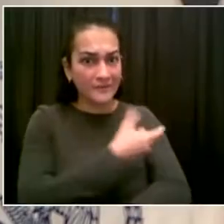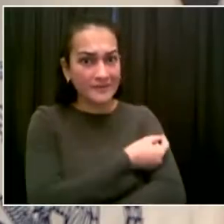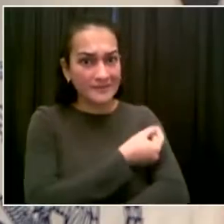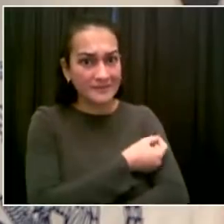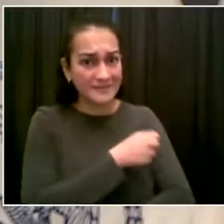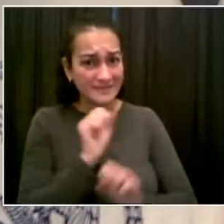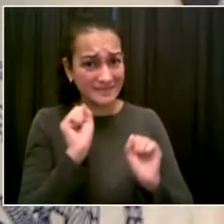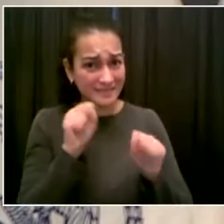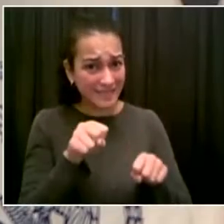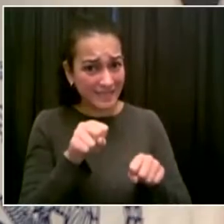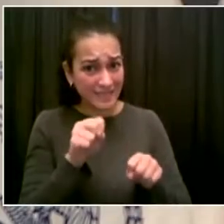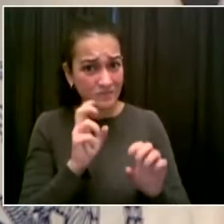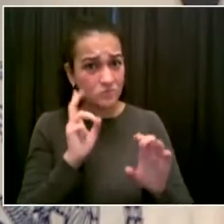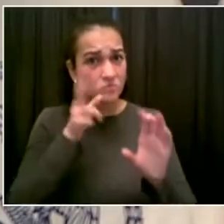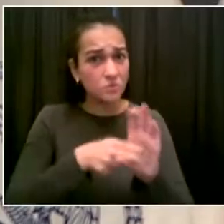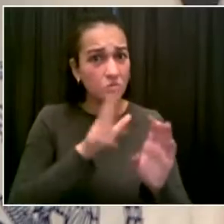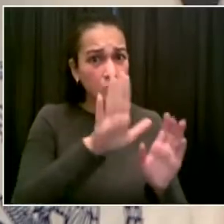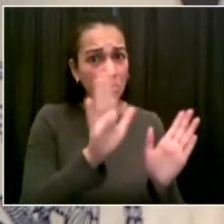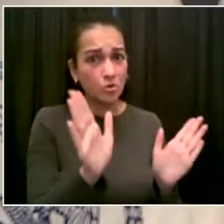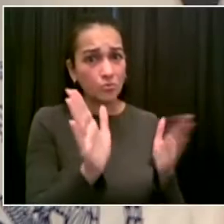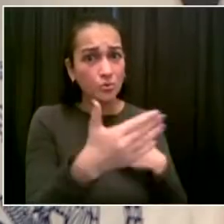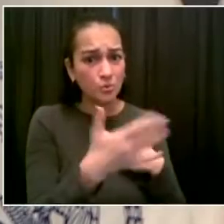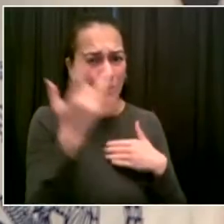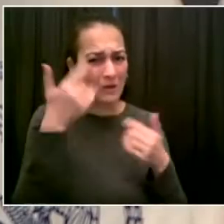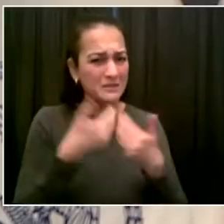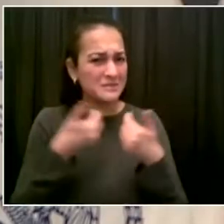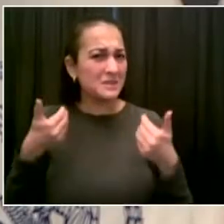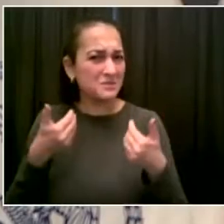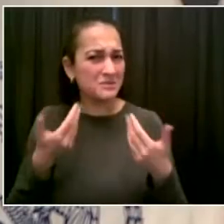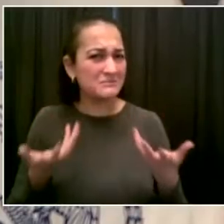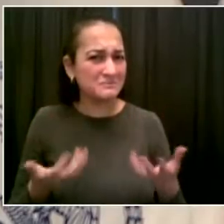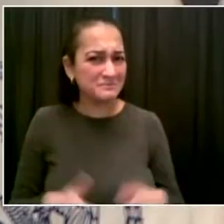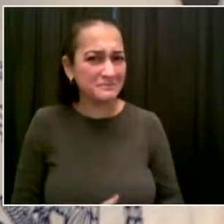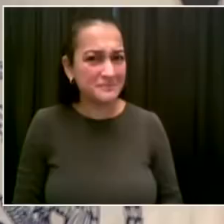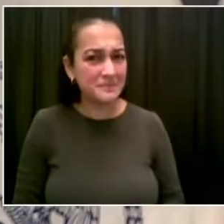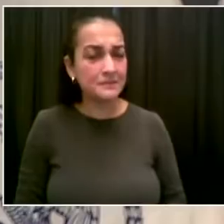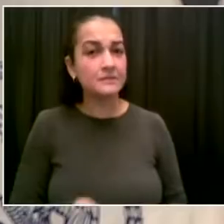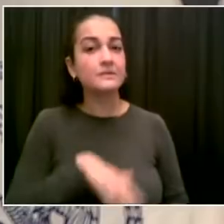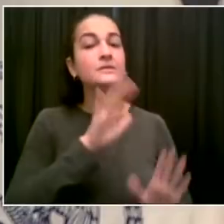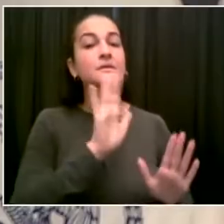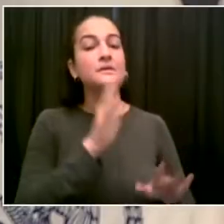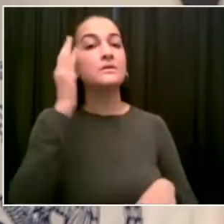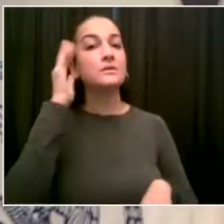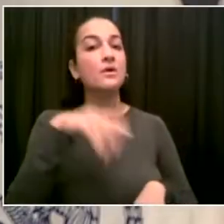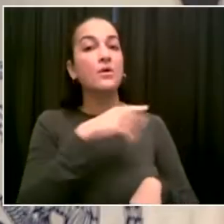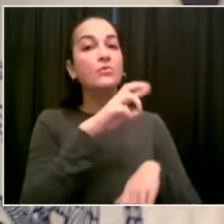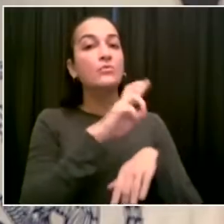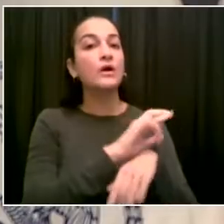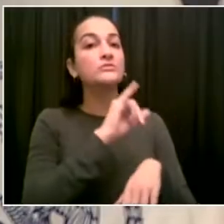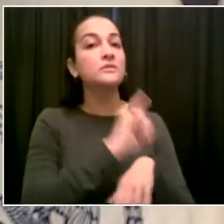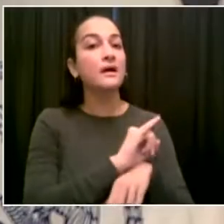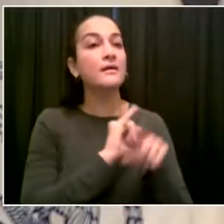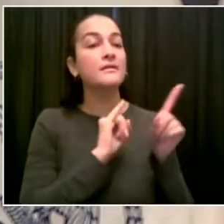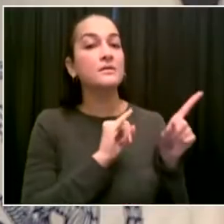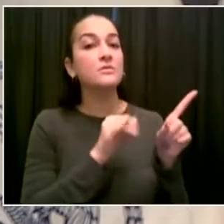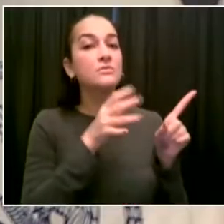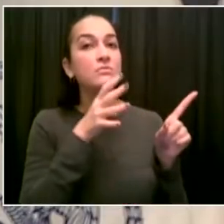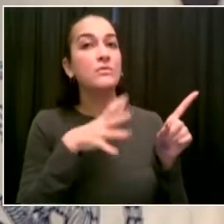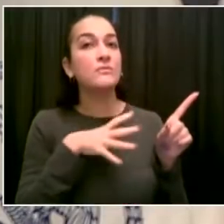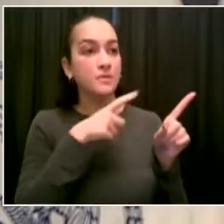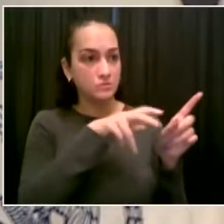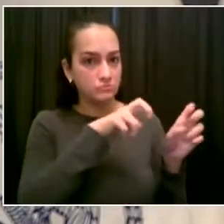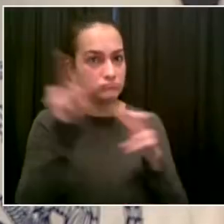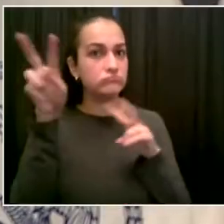Rikers Island. There's a petition that is going around. It's been signed by 70 women and transgender detainees asking for the transfer not to